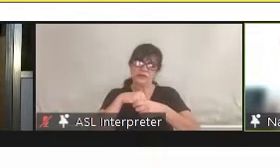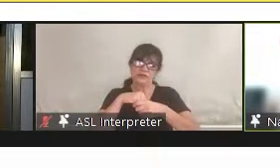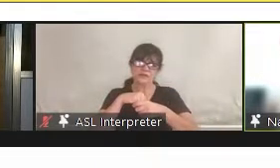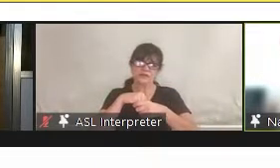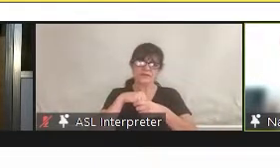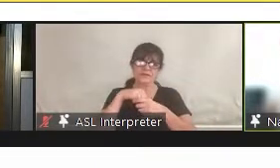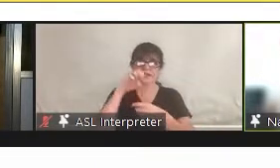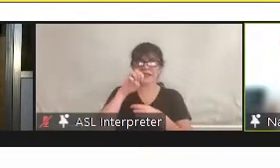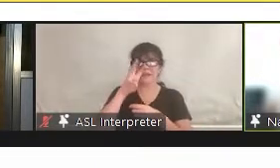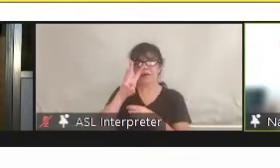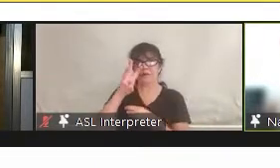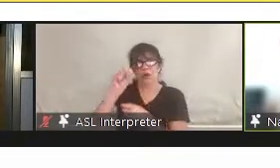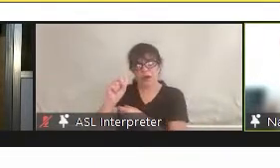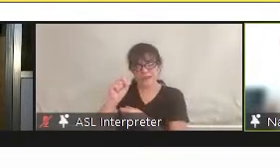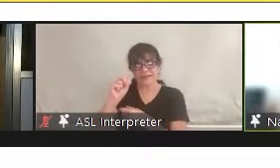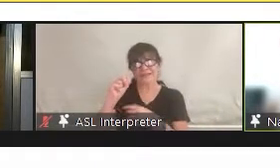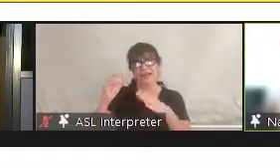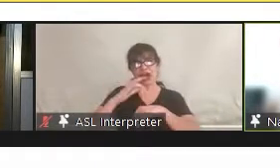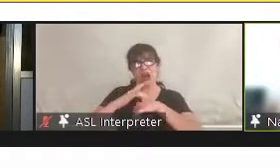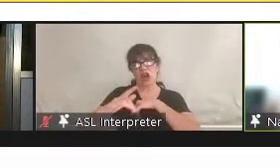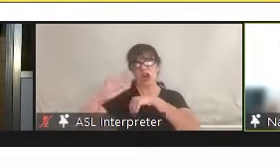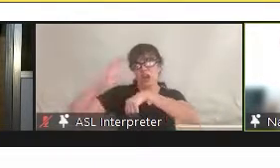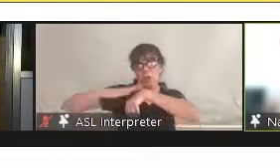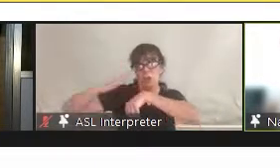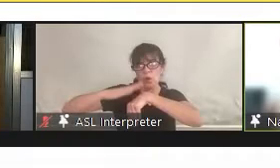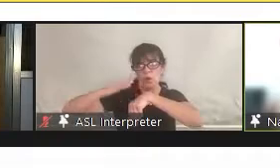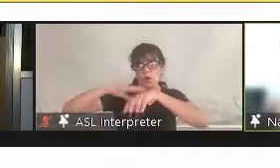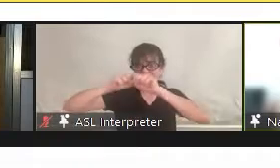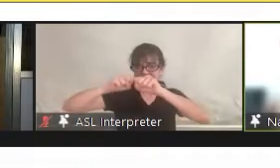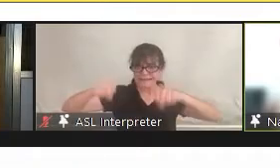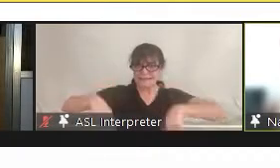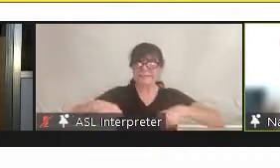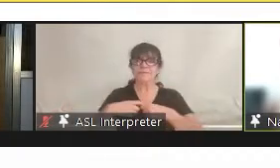early warning system, and preparedness.